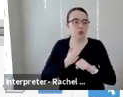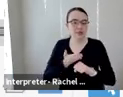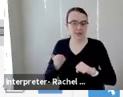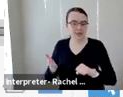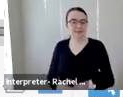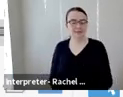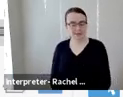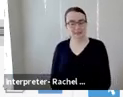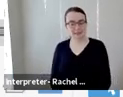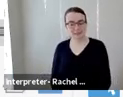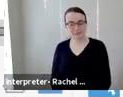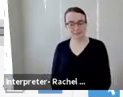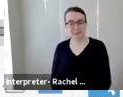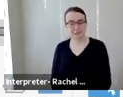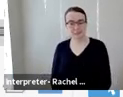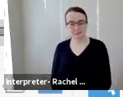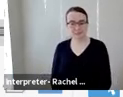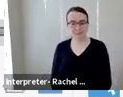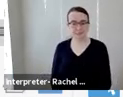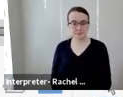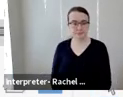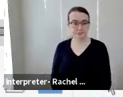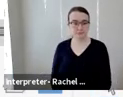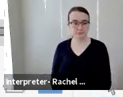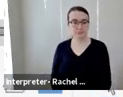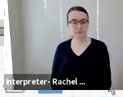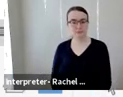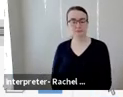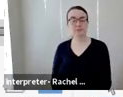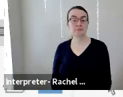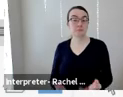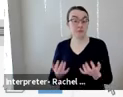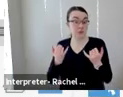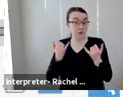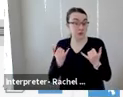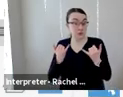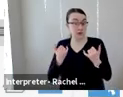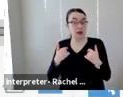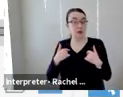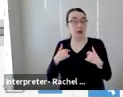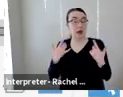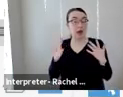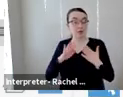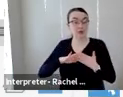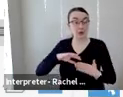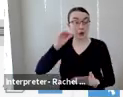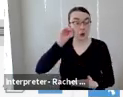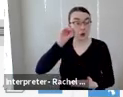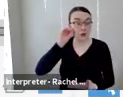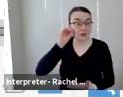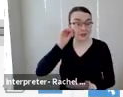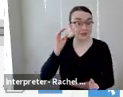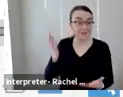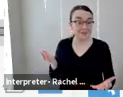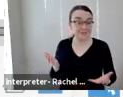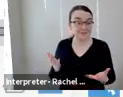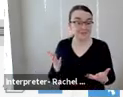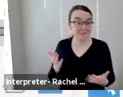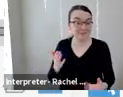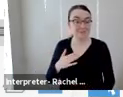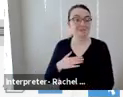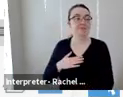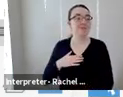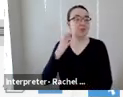regard, right? And so now I've learned my reason